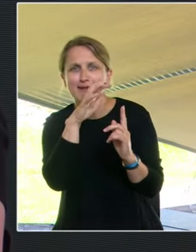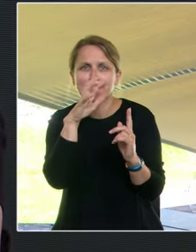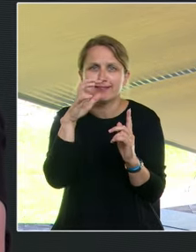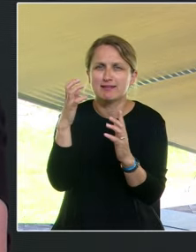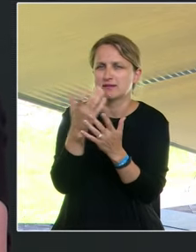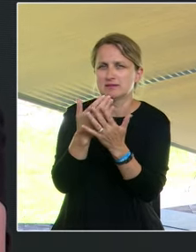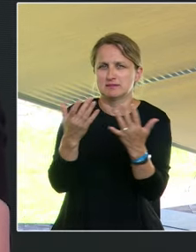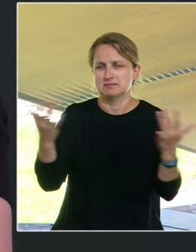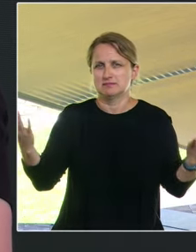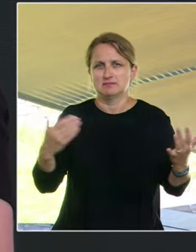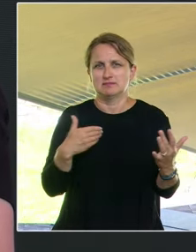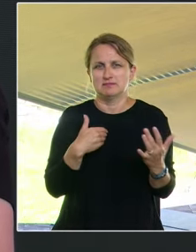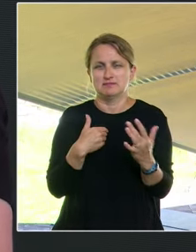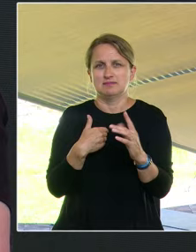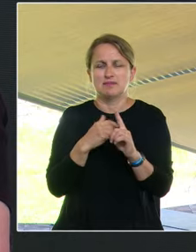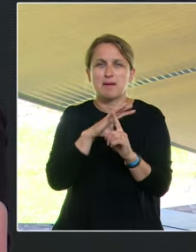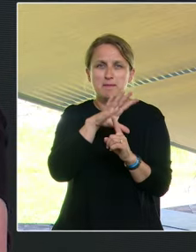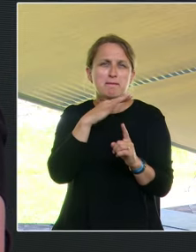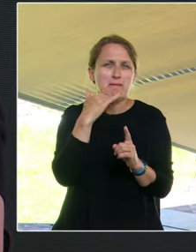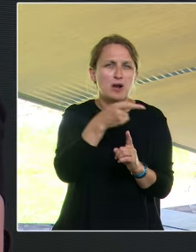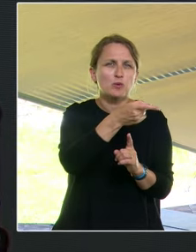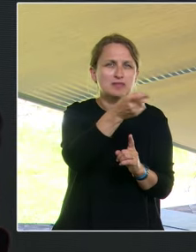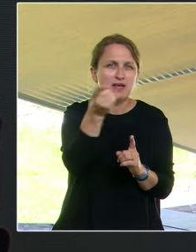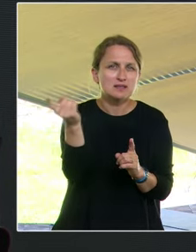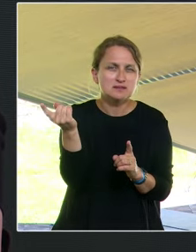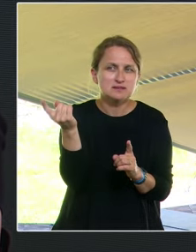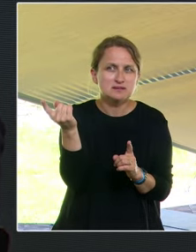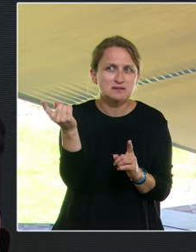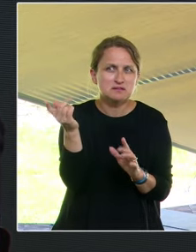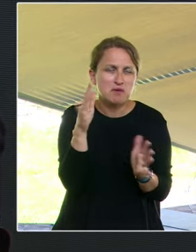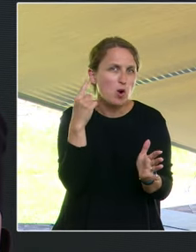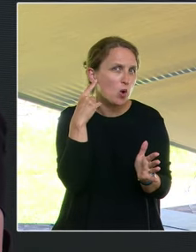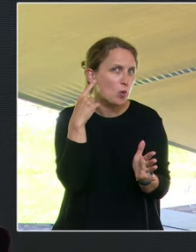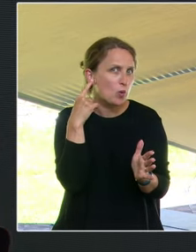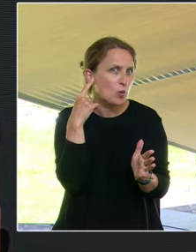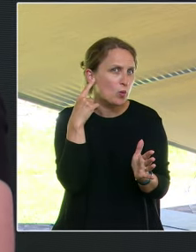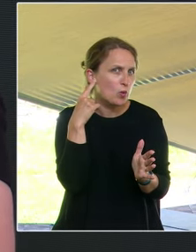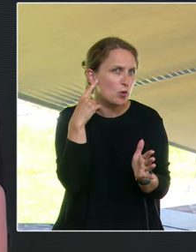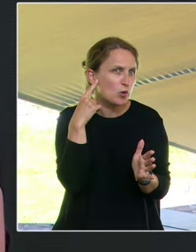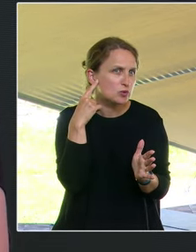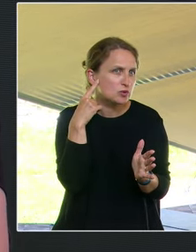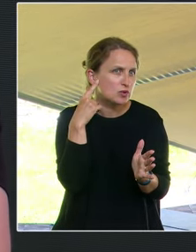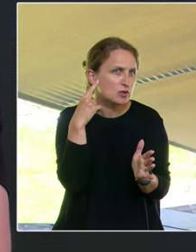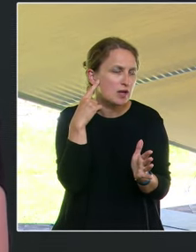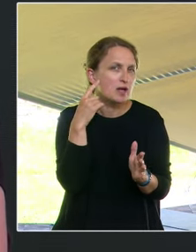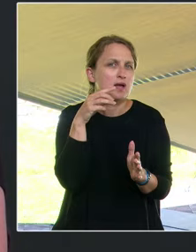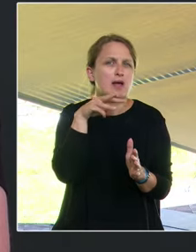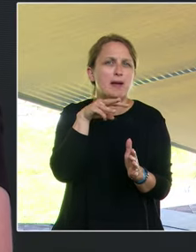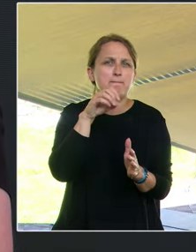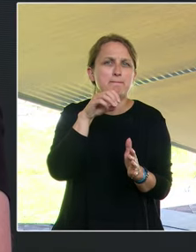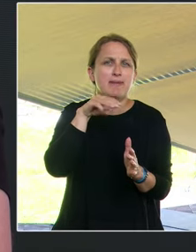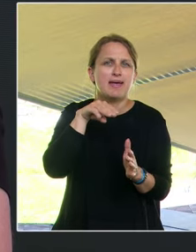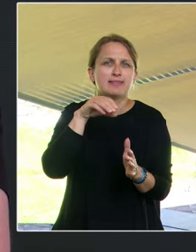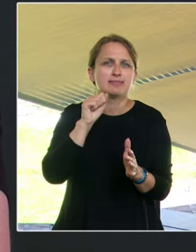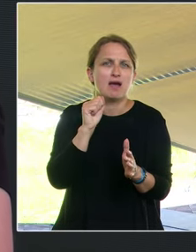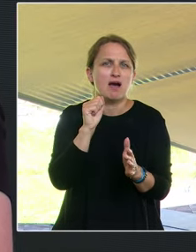very actively. And of course, many of you have probably already heard about the M word or the metaverse, which is